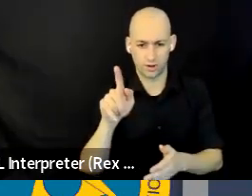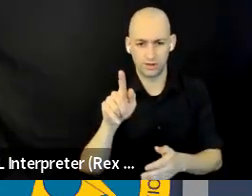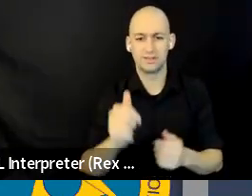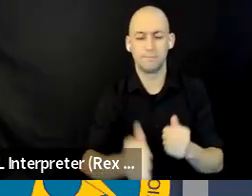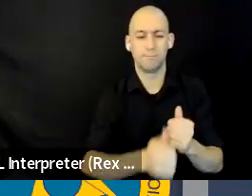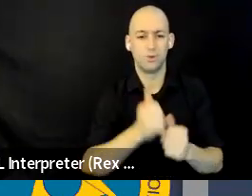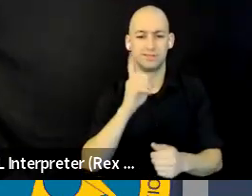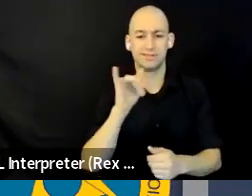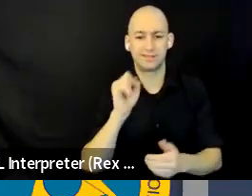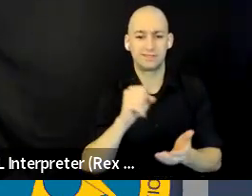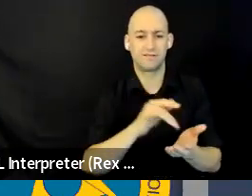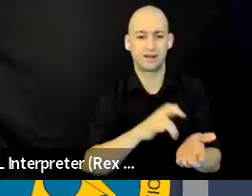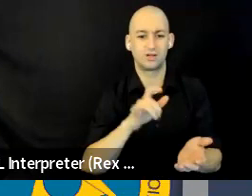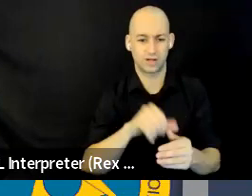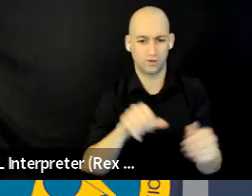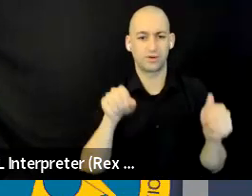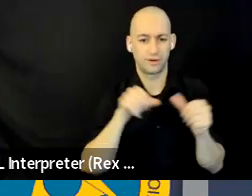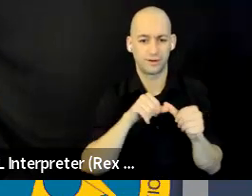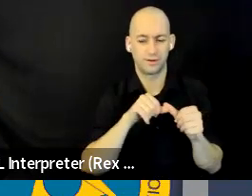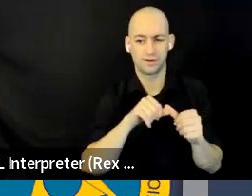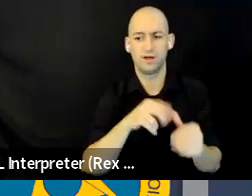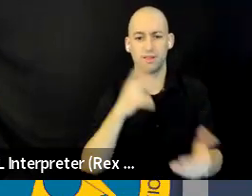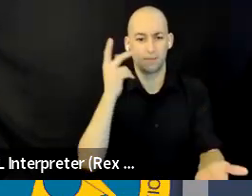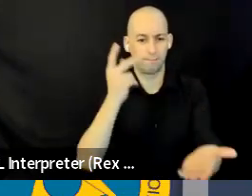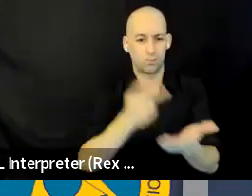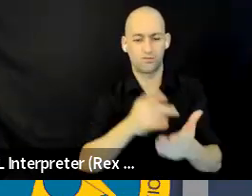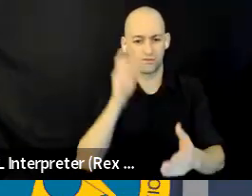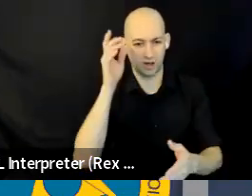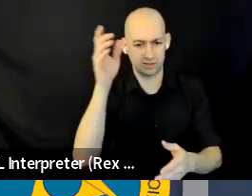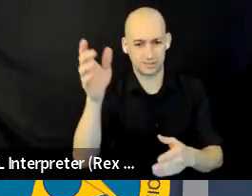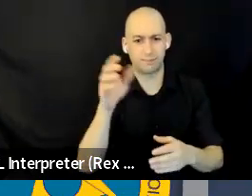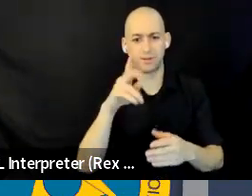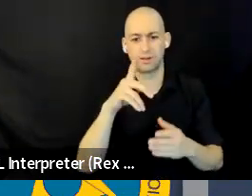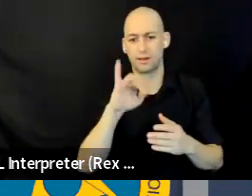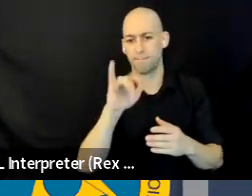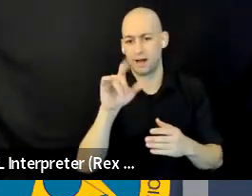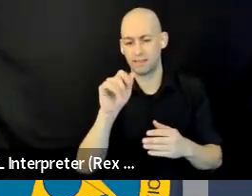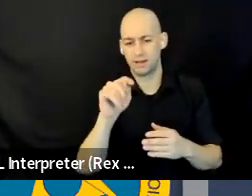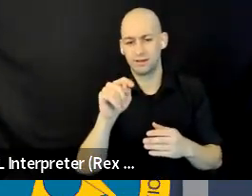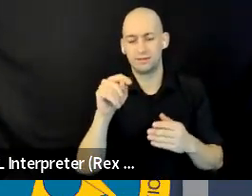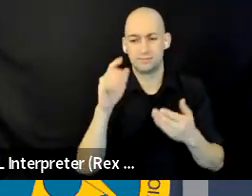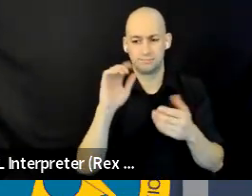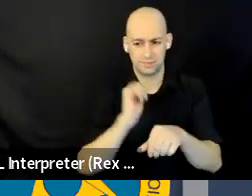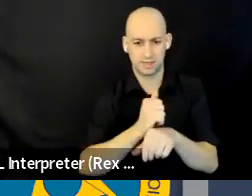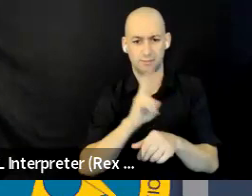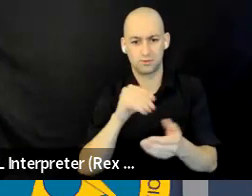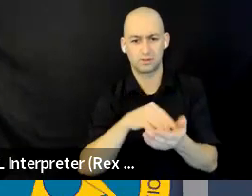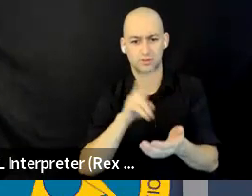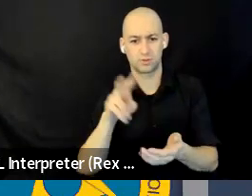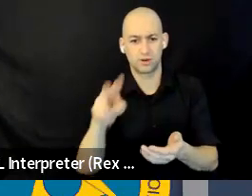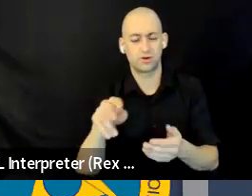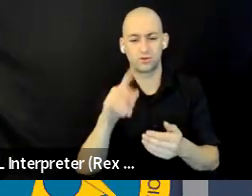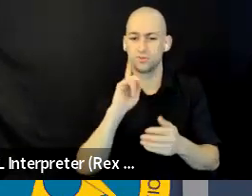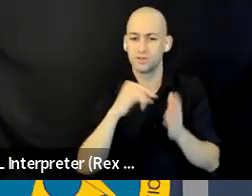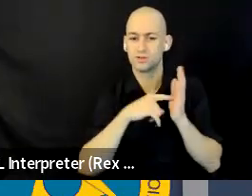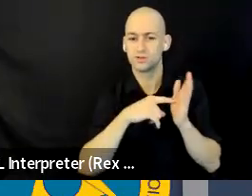disadvantaged areas. The proof of concept pilot project conducted over 3 weekends in 2022 further demonstrated